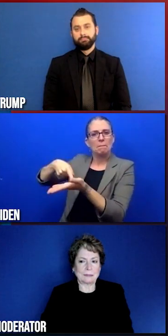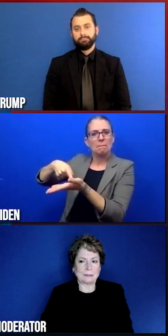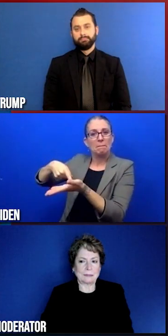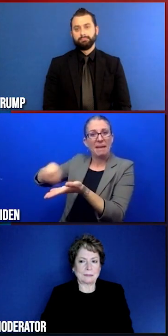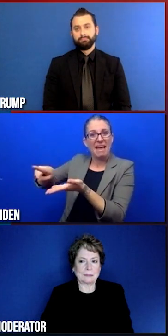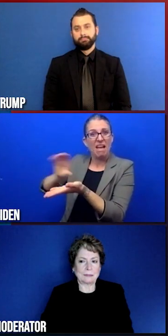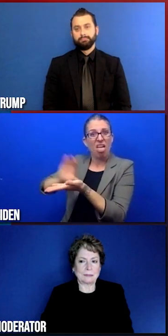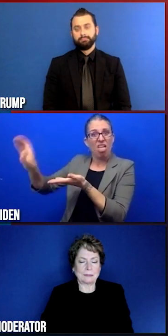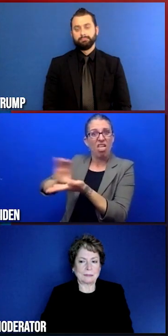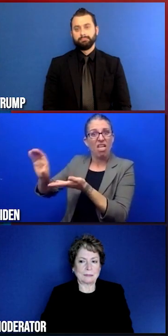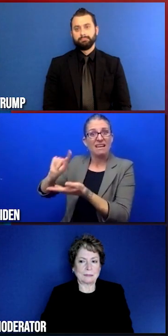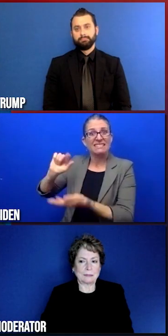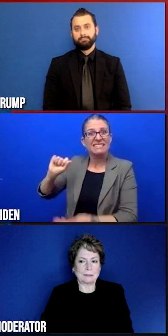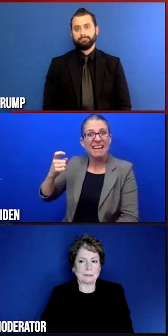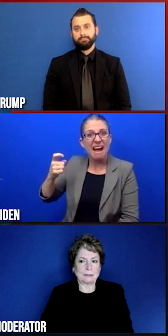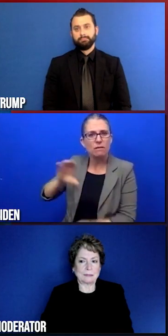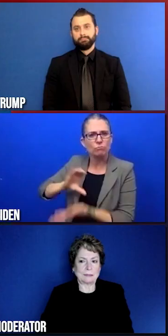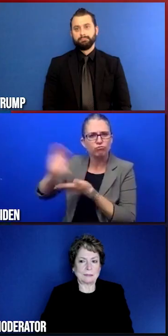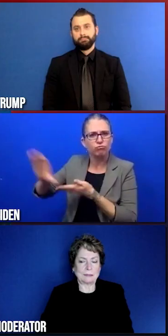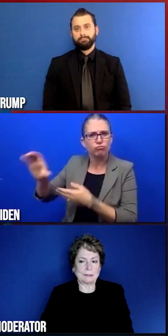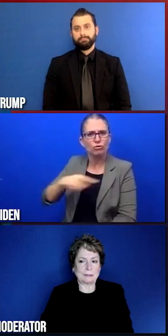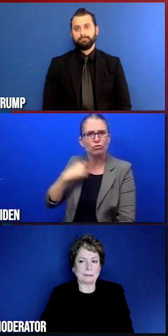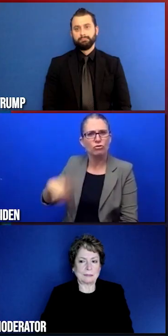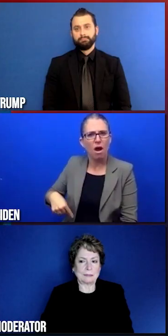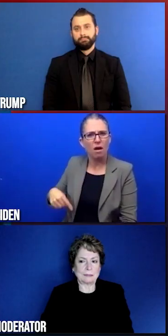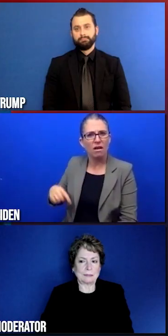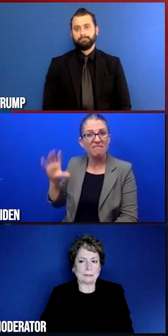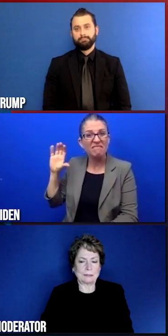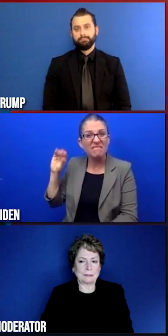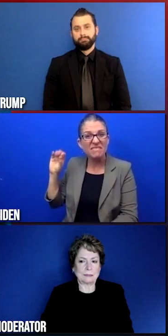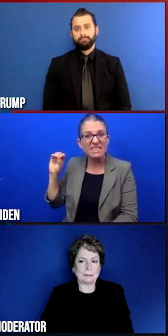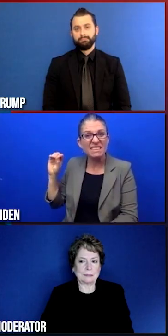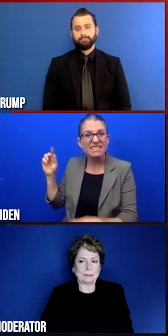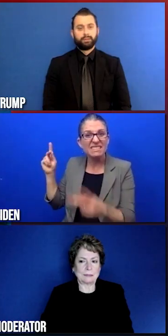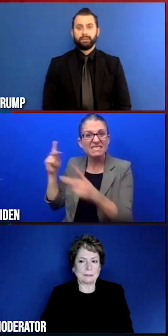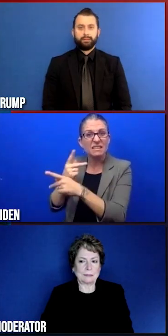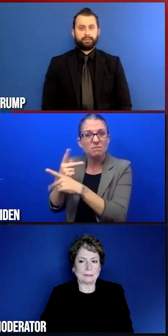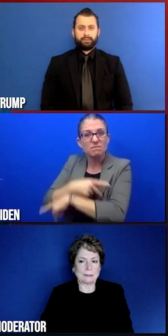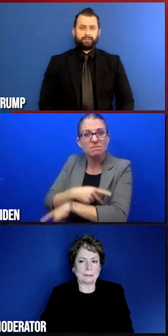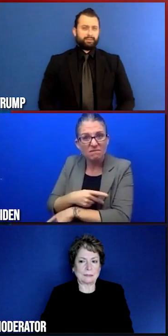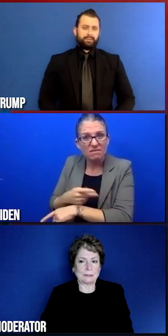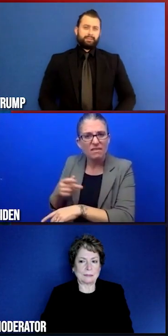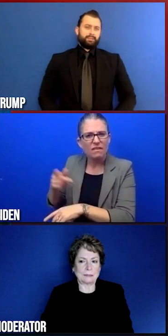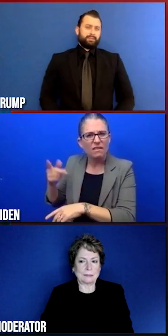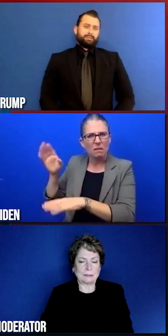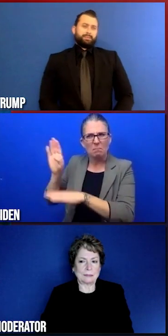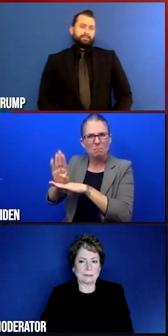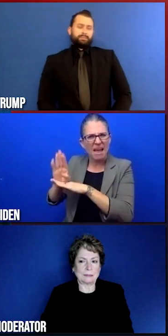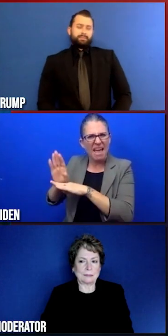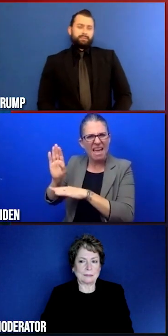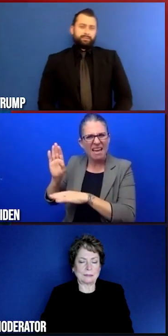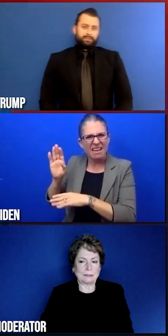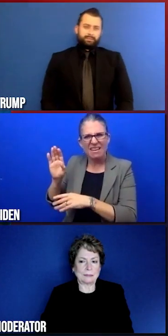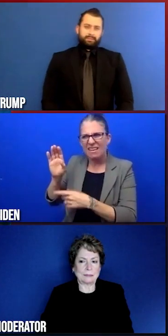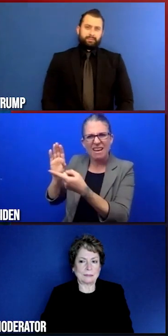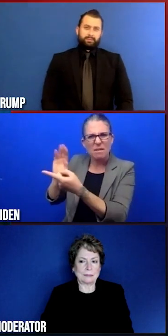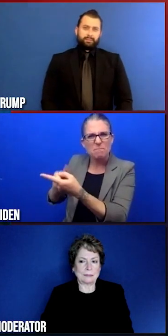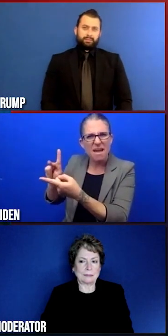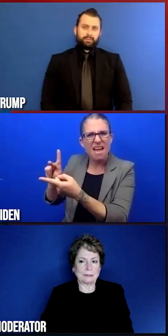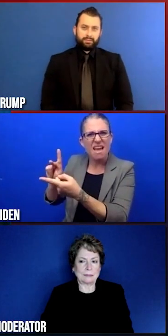in China, and in fact is talking about me taking money. I have not taken a single penny from any